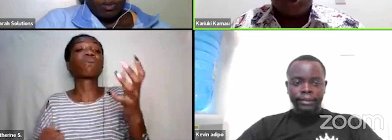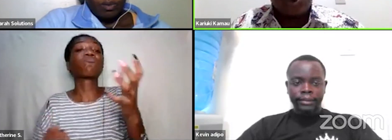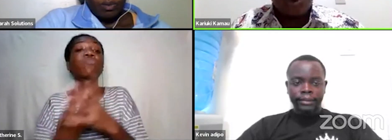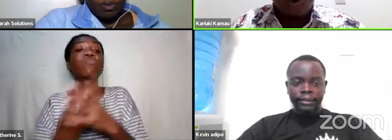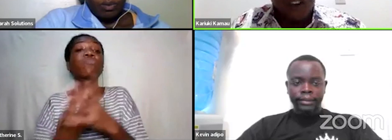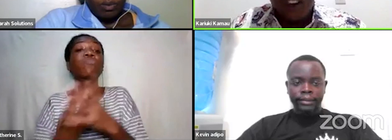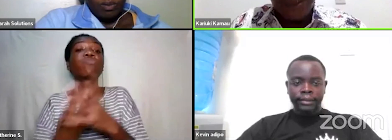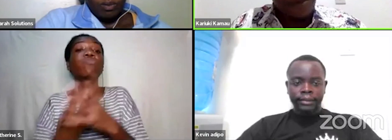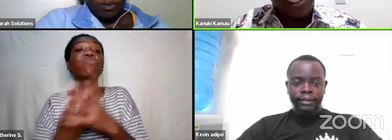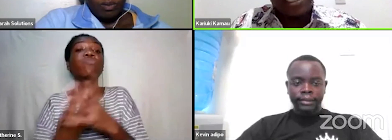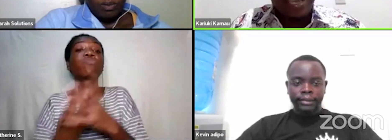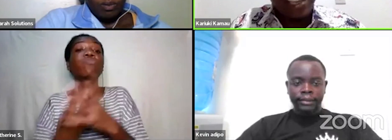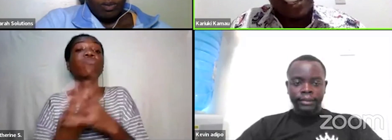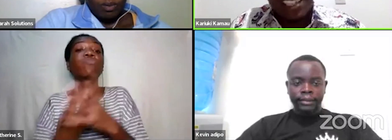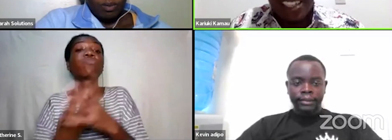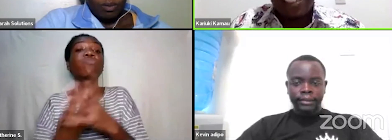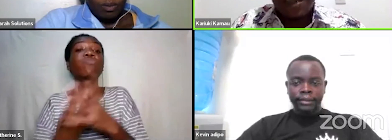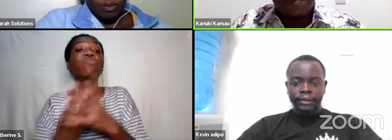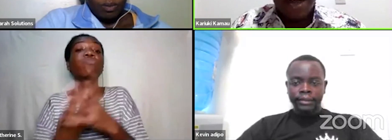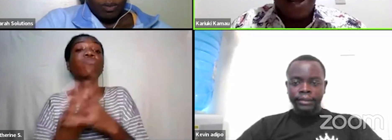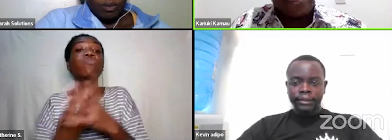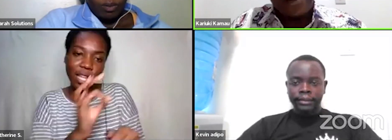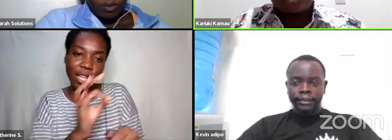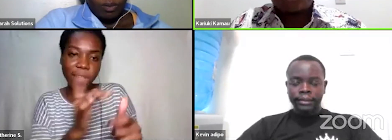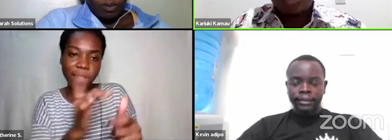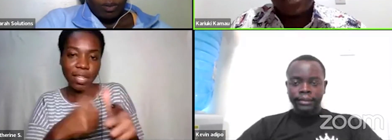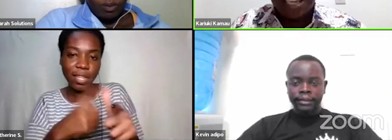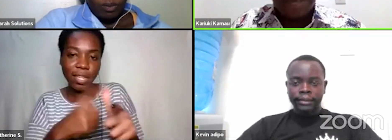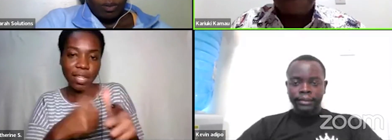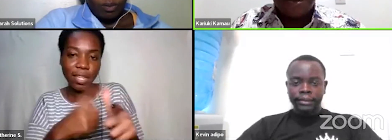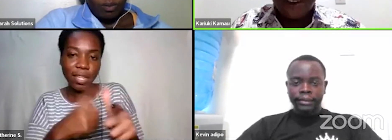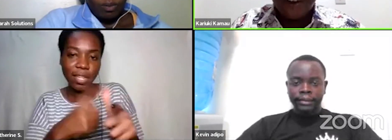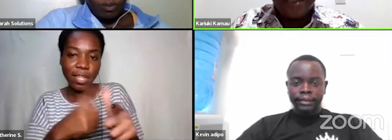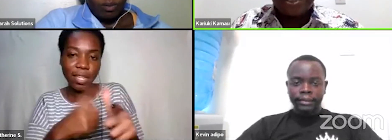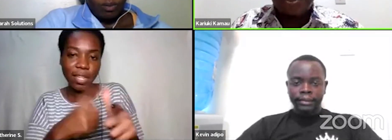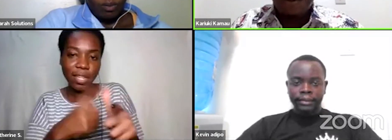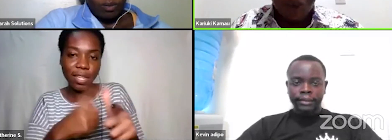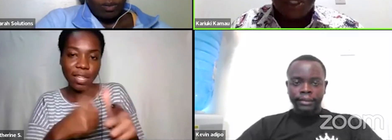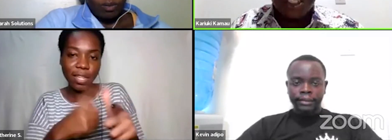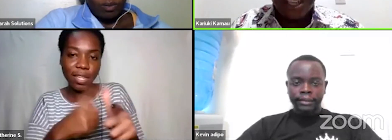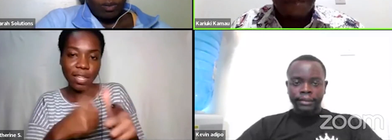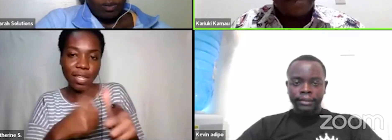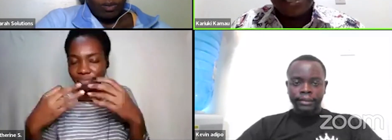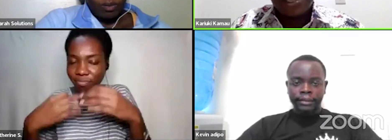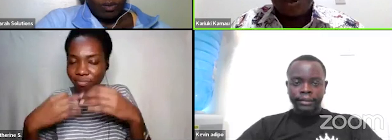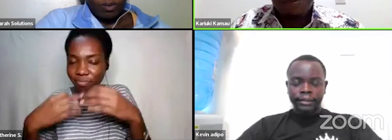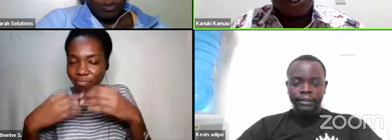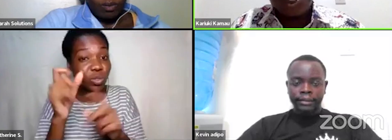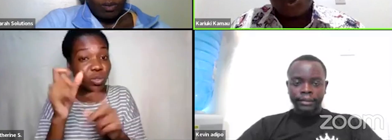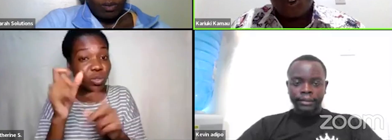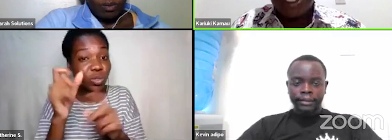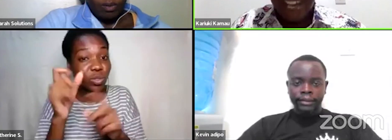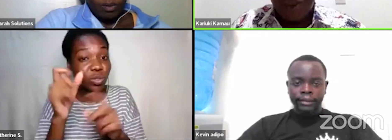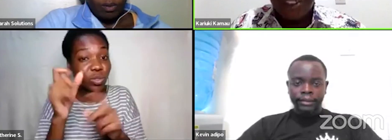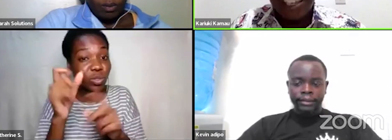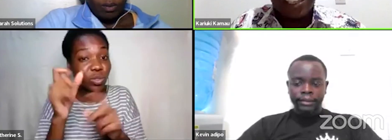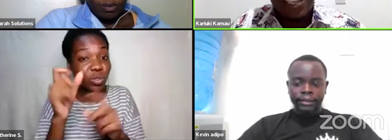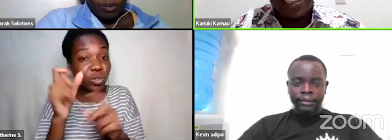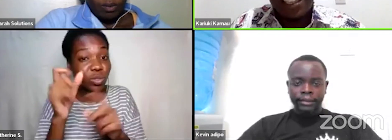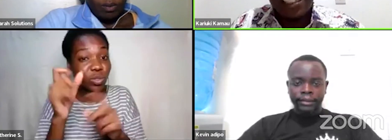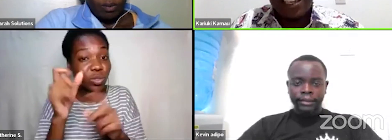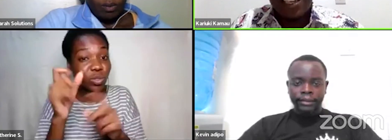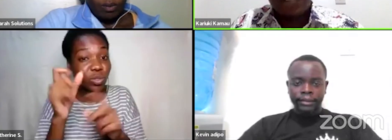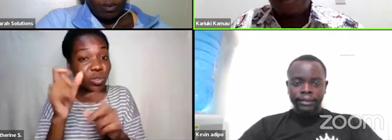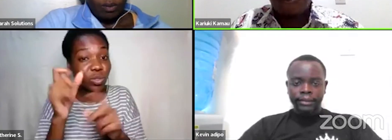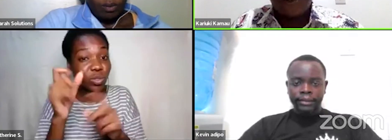and you follow the procedure and release them. Otherwise, you can keep a Noah in your boat, making your boat to go down,